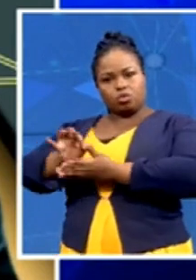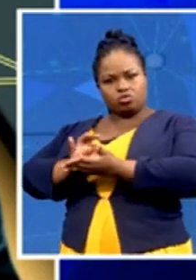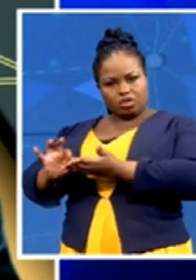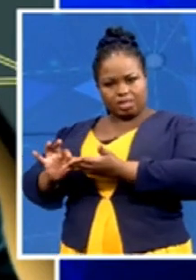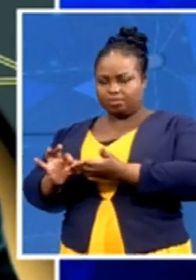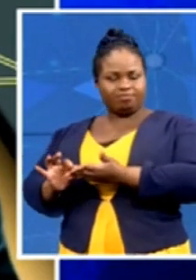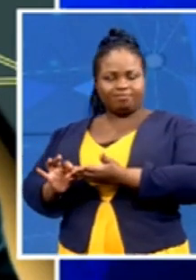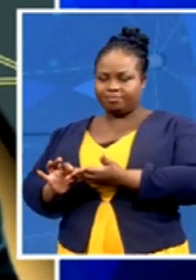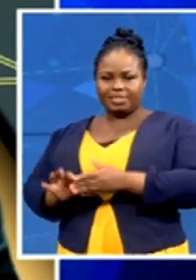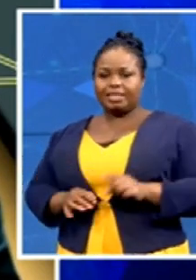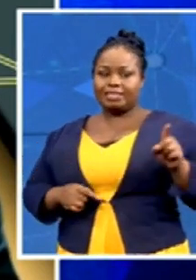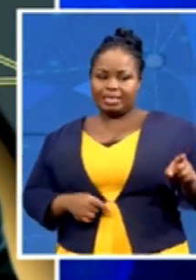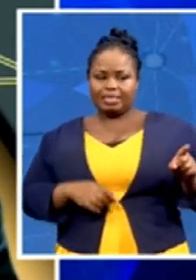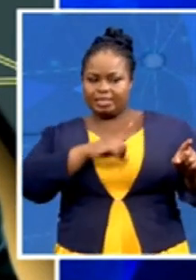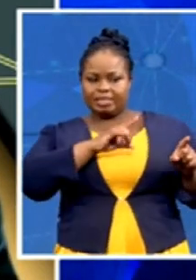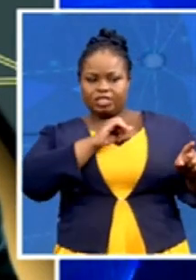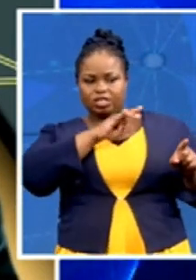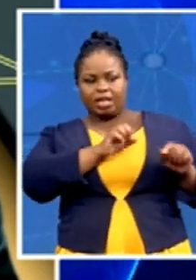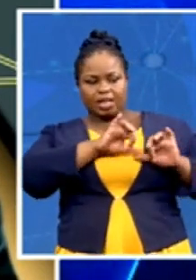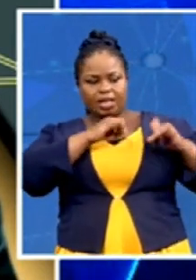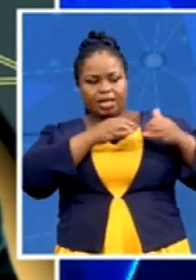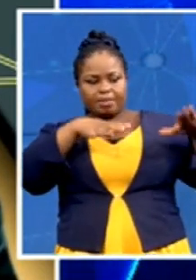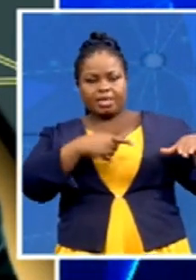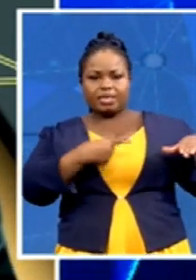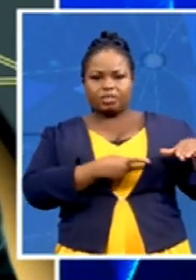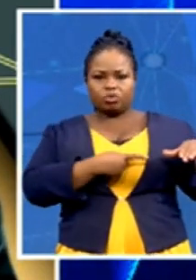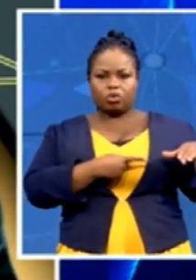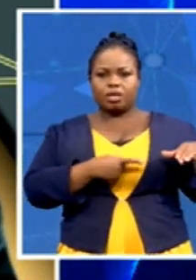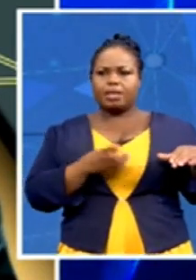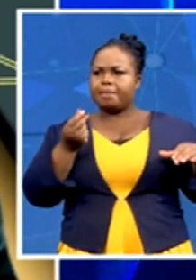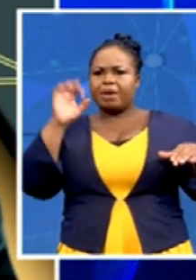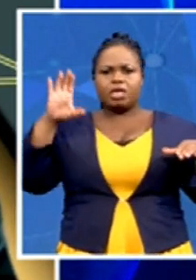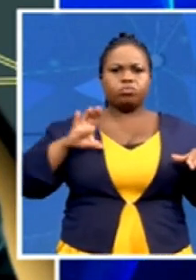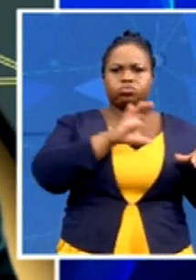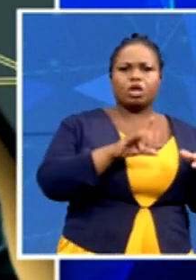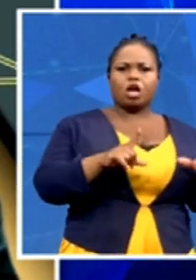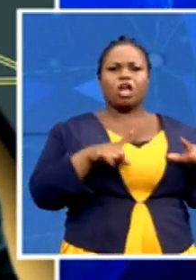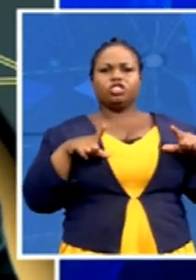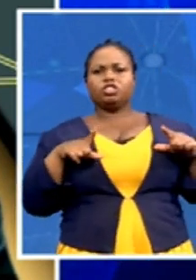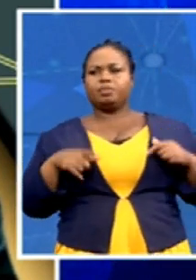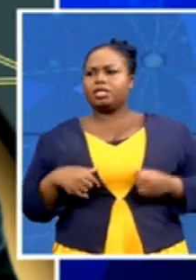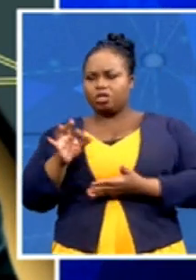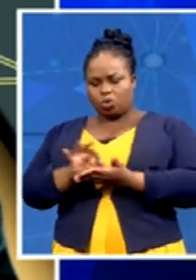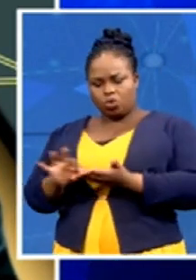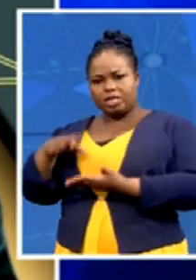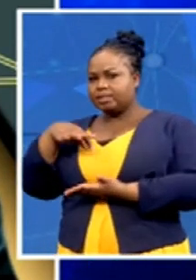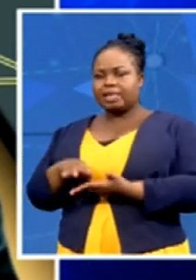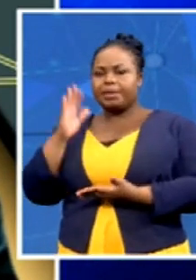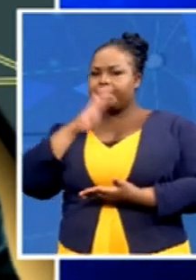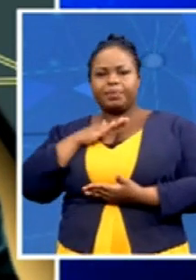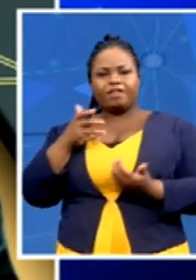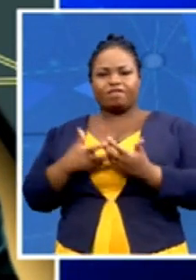Vibes amounts or retainer amounts, which was not something that was part of the contract that they had signed with them. Therefore, for us, it was something that